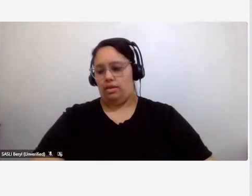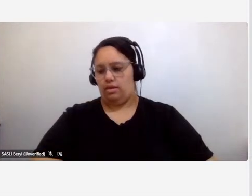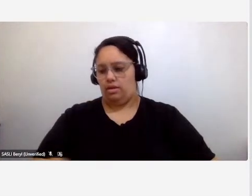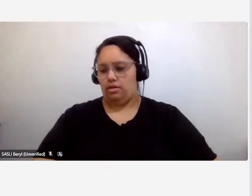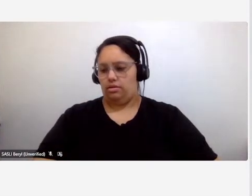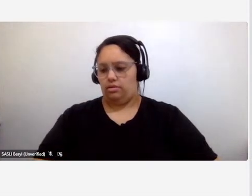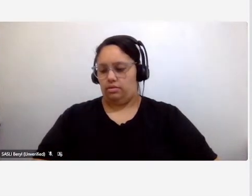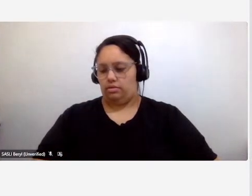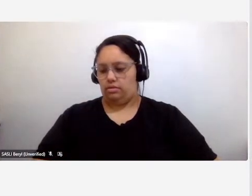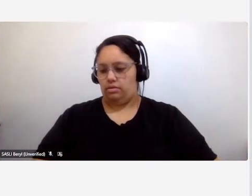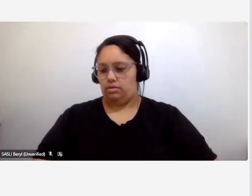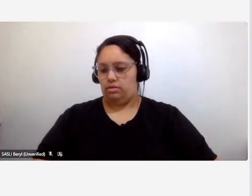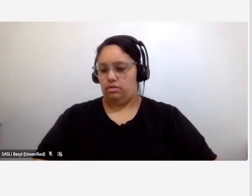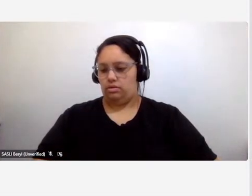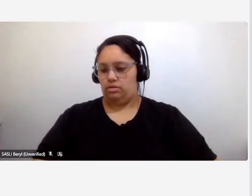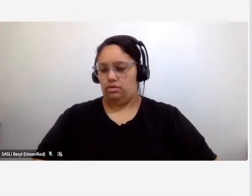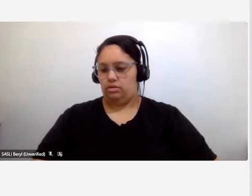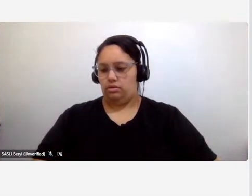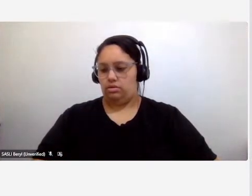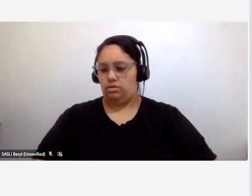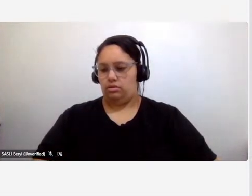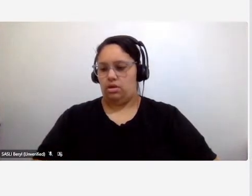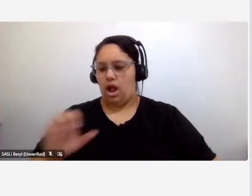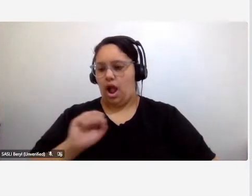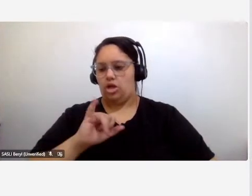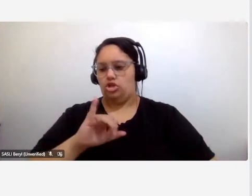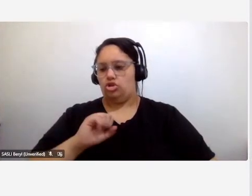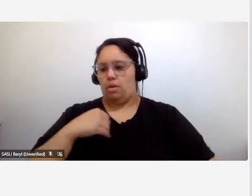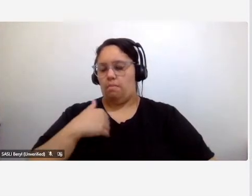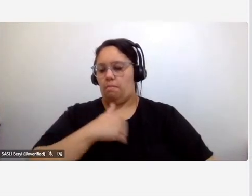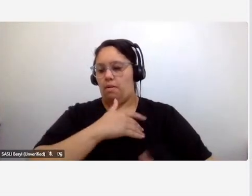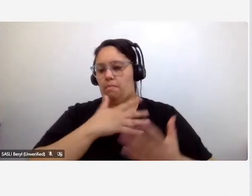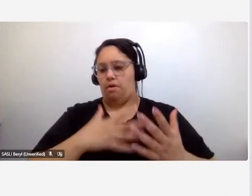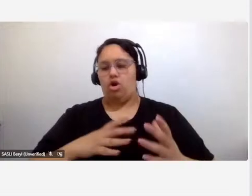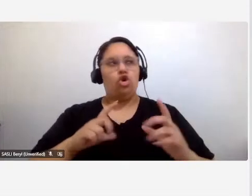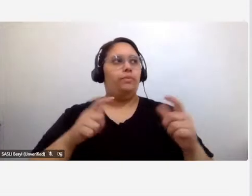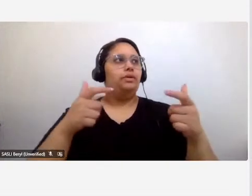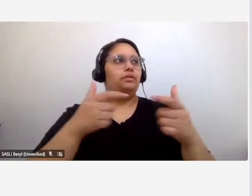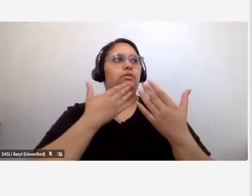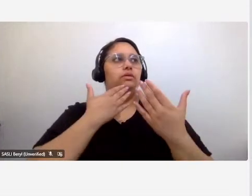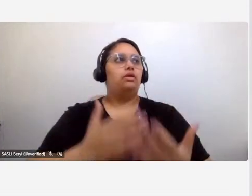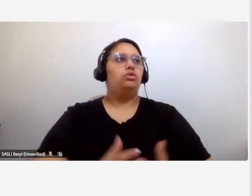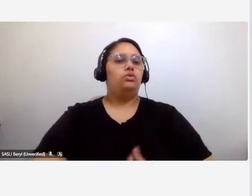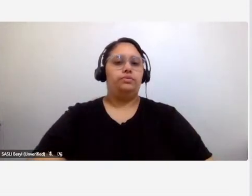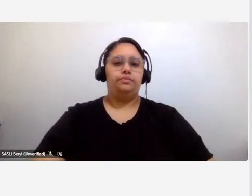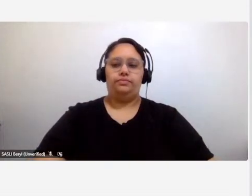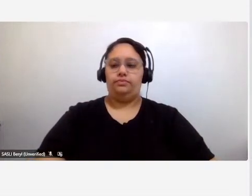Good morning, Chair, and everyone else. Aisha Kasi, member of the committee. Thank you.